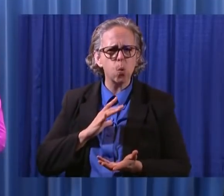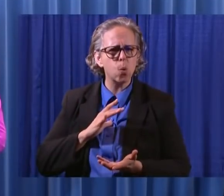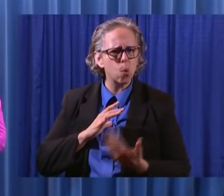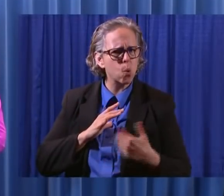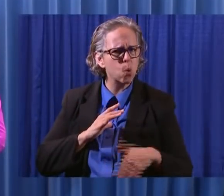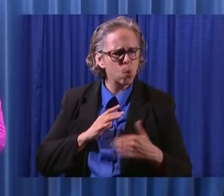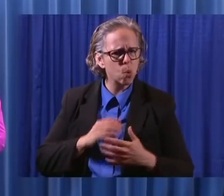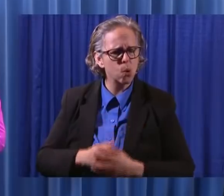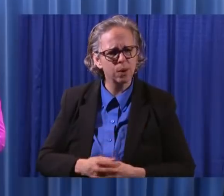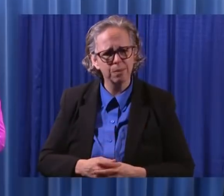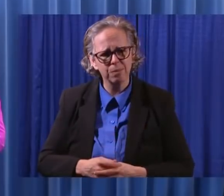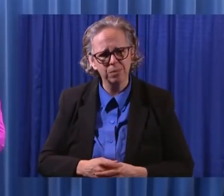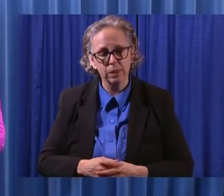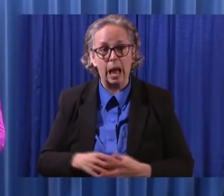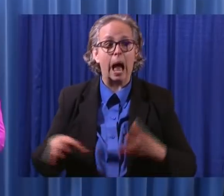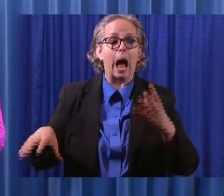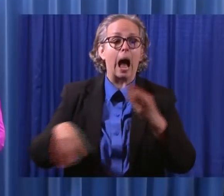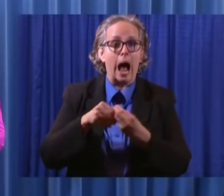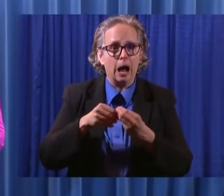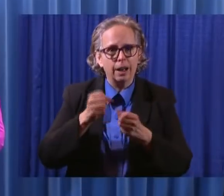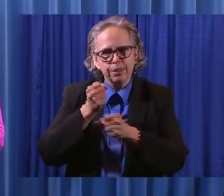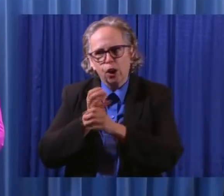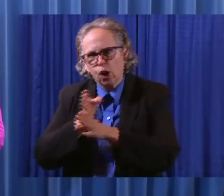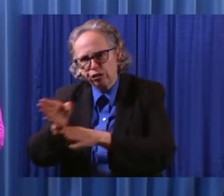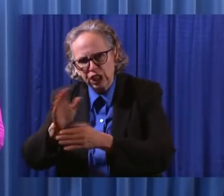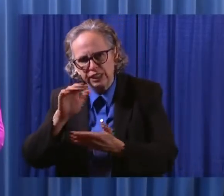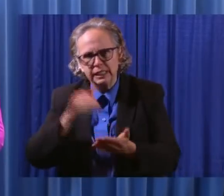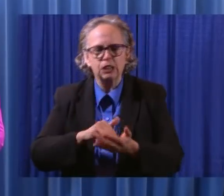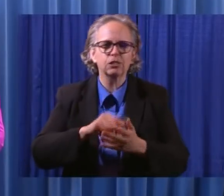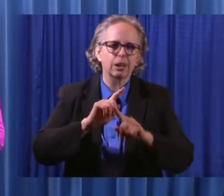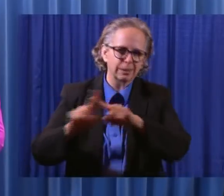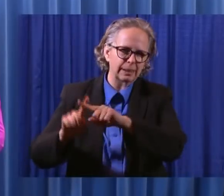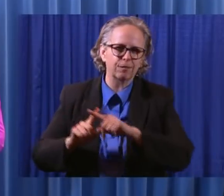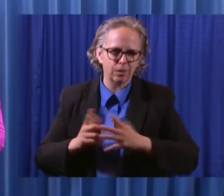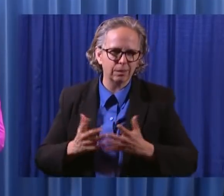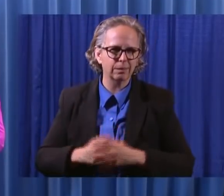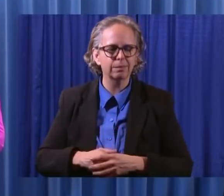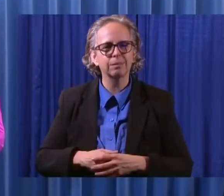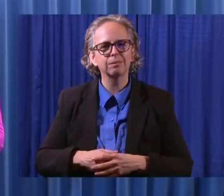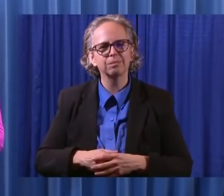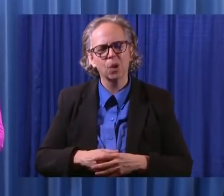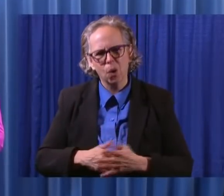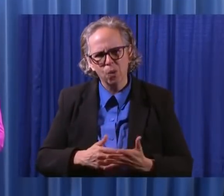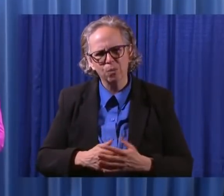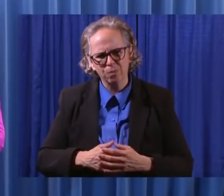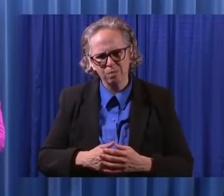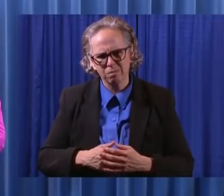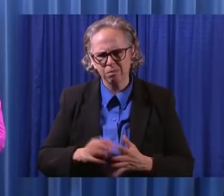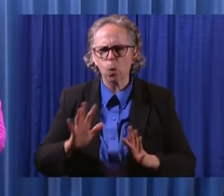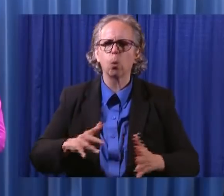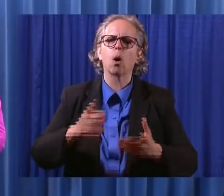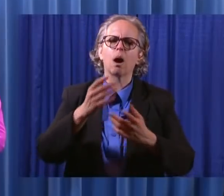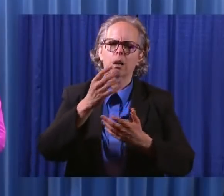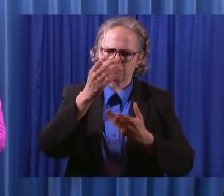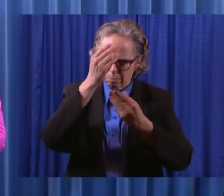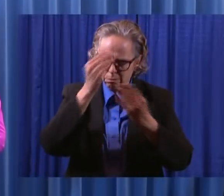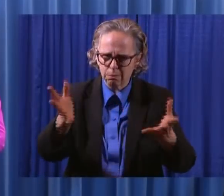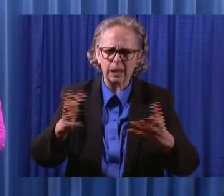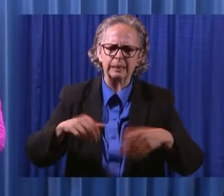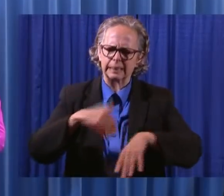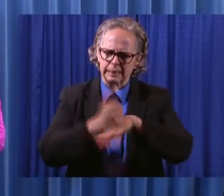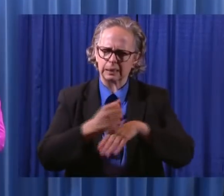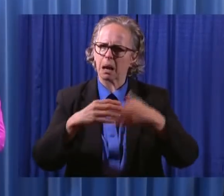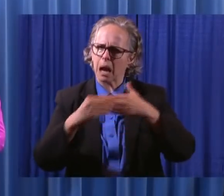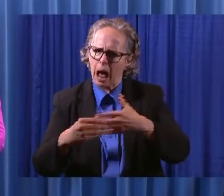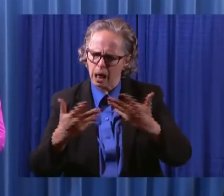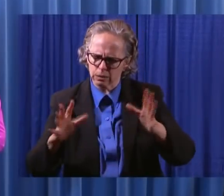know, our career centers, et cetera. So what you're going to see is guidelines. We're going to kind of lay it out, but